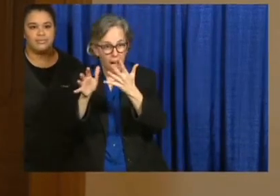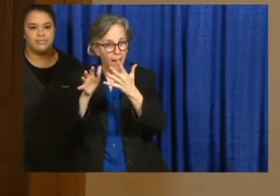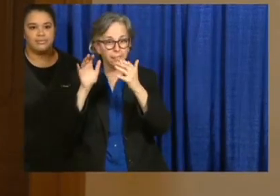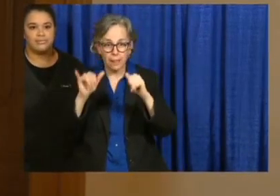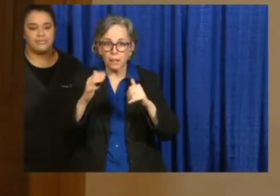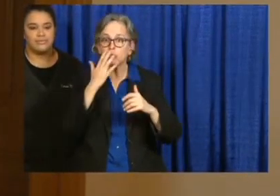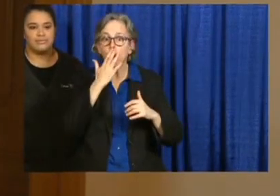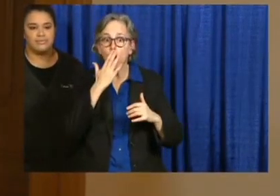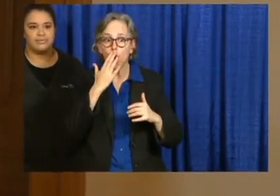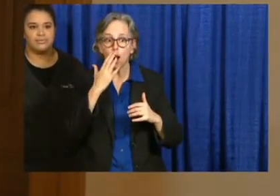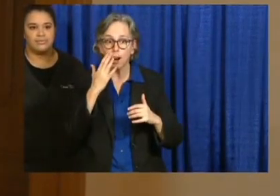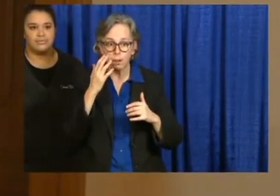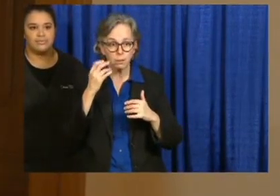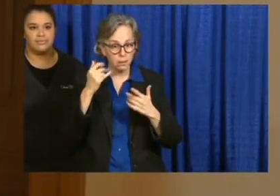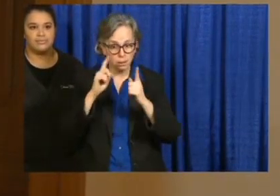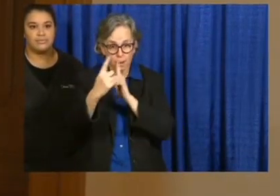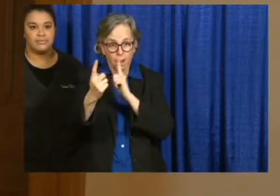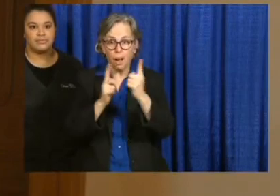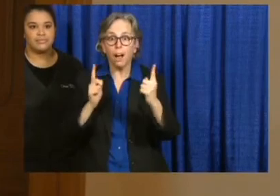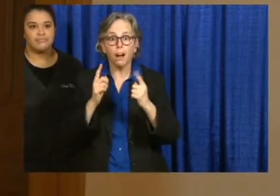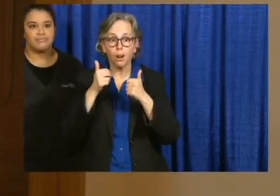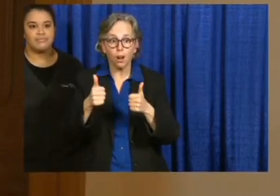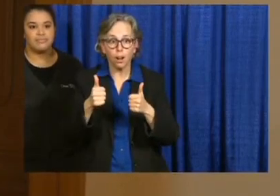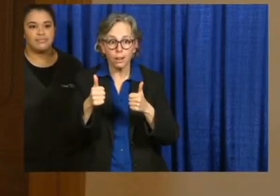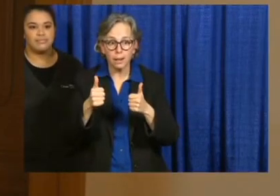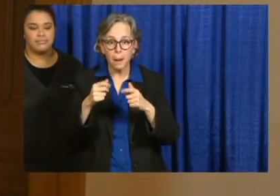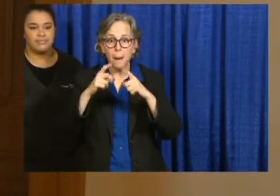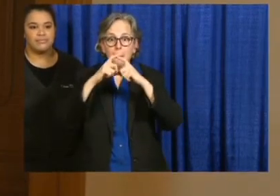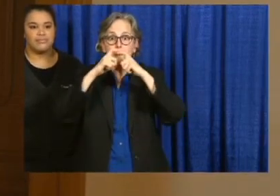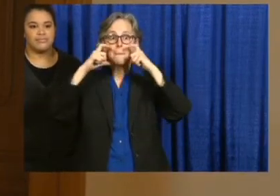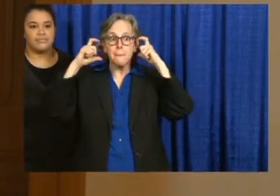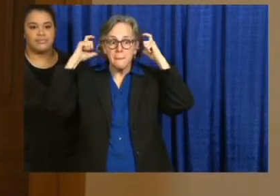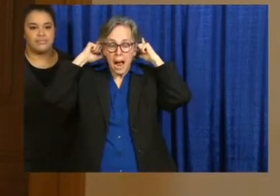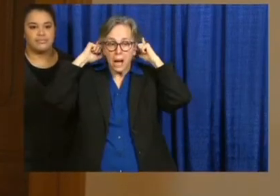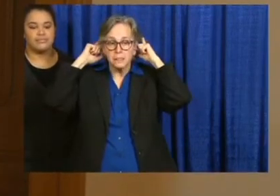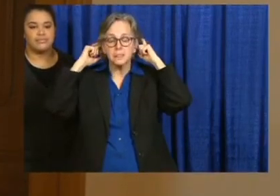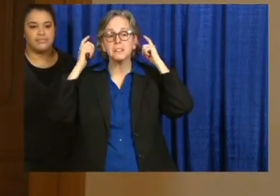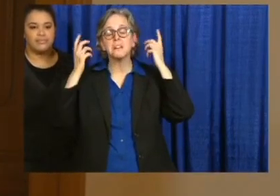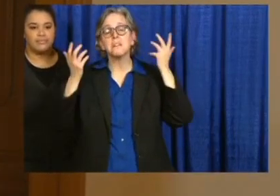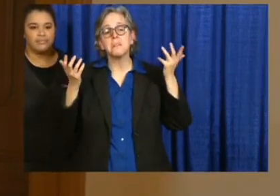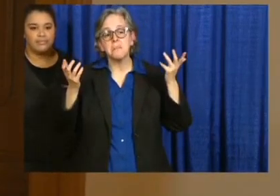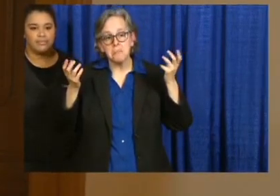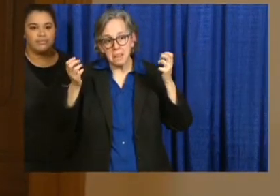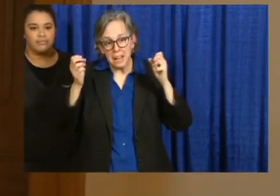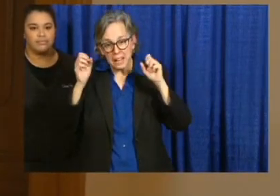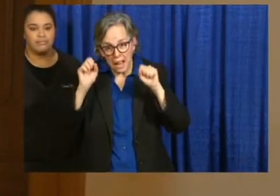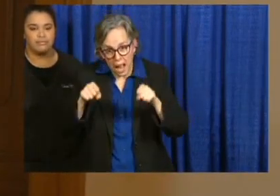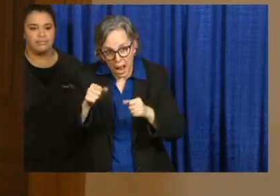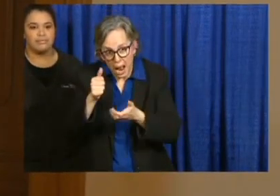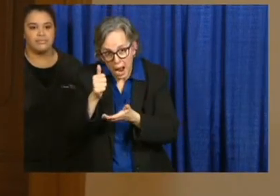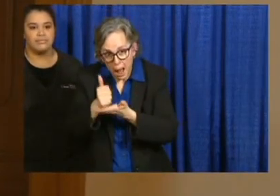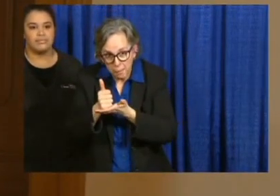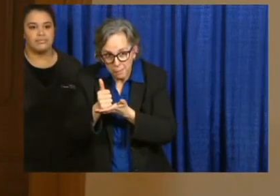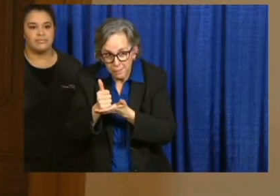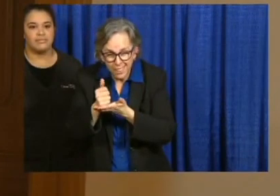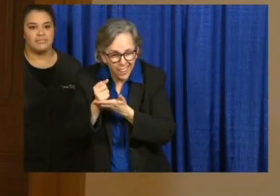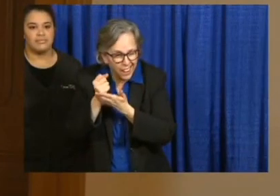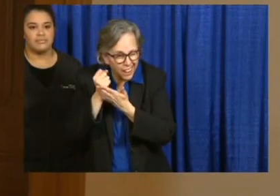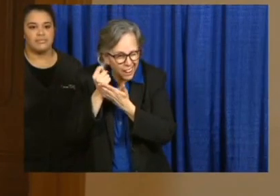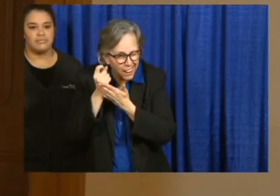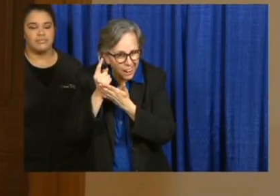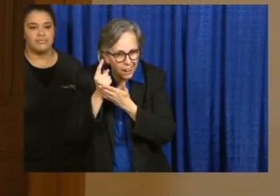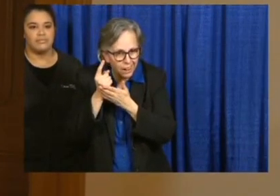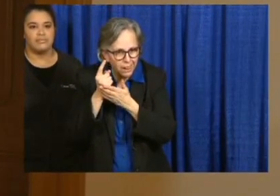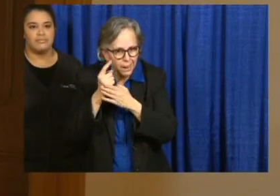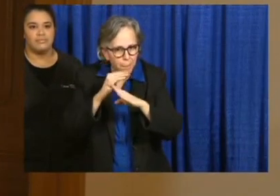to make a difference. So masks can help in not spreading those respiratory big droplets.